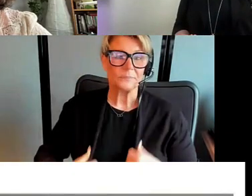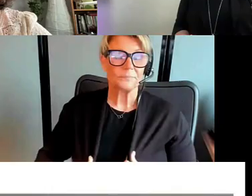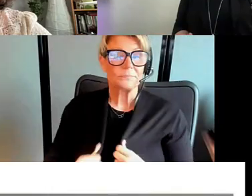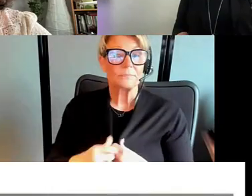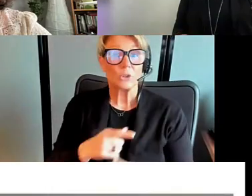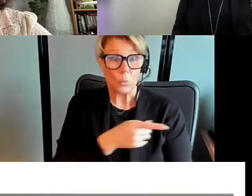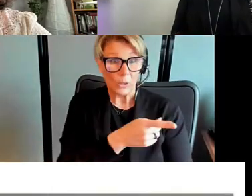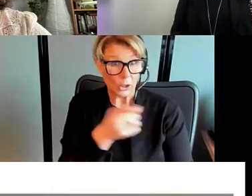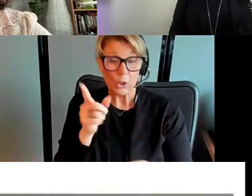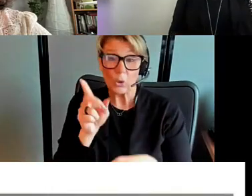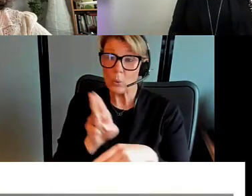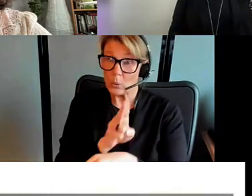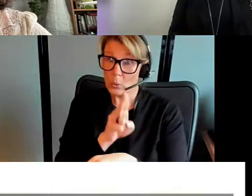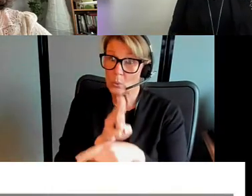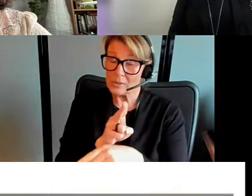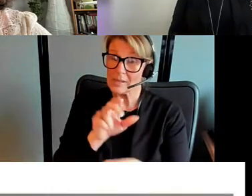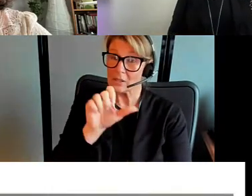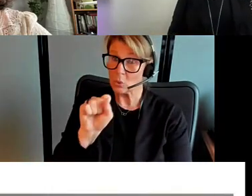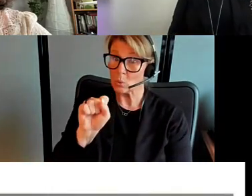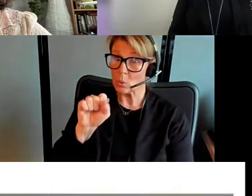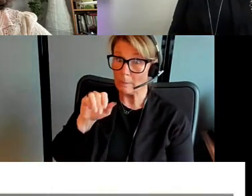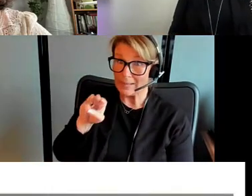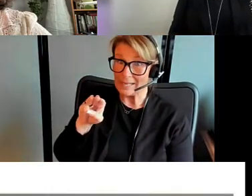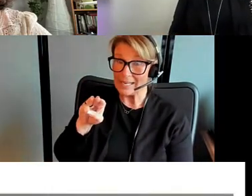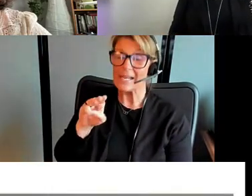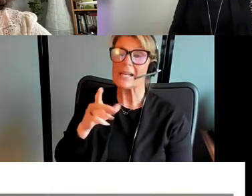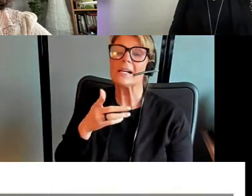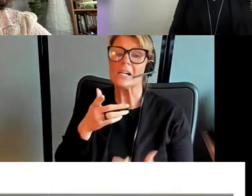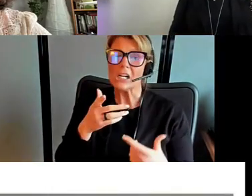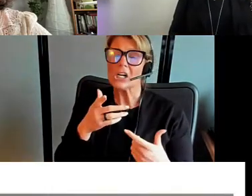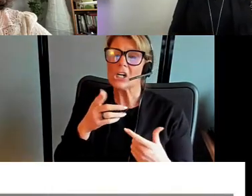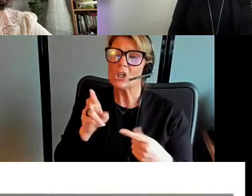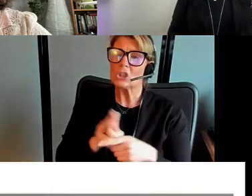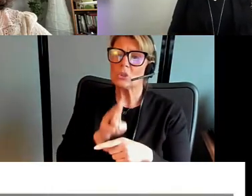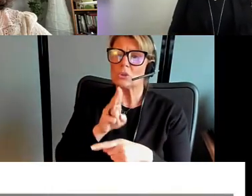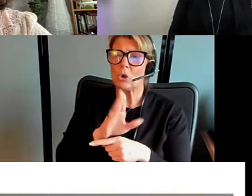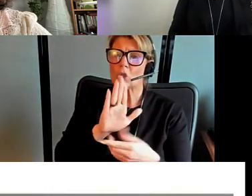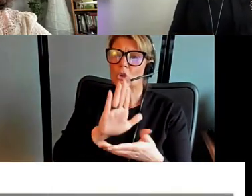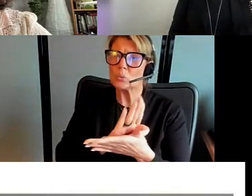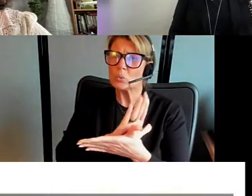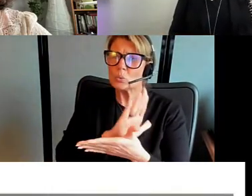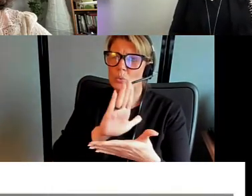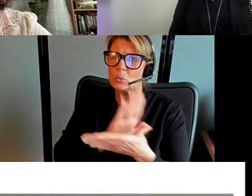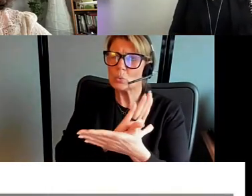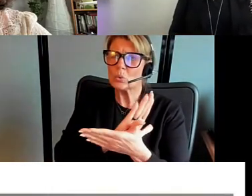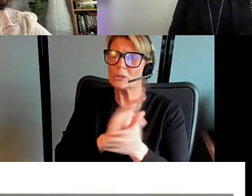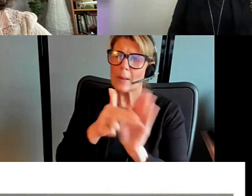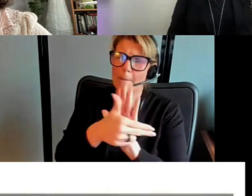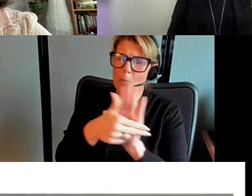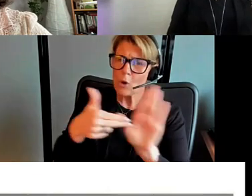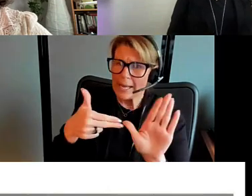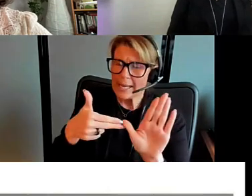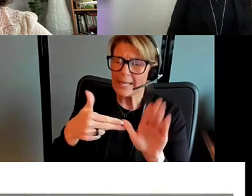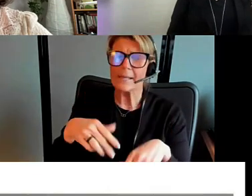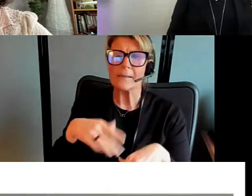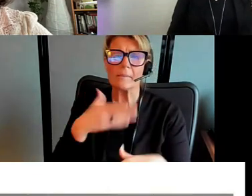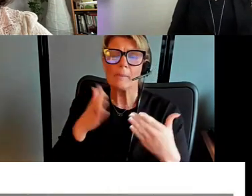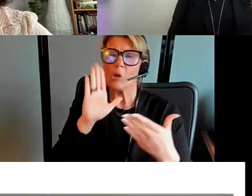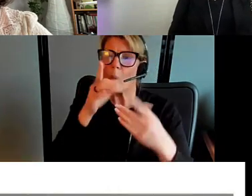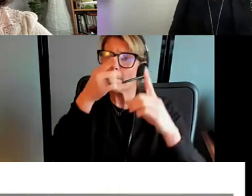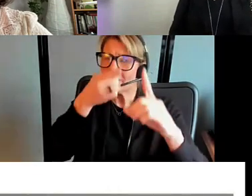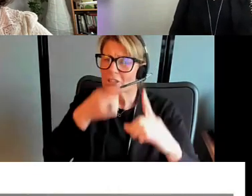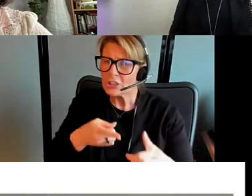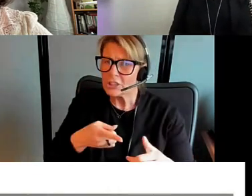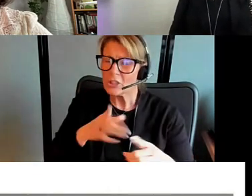using social media, it's always good to use, your school's brand, your values, your mission. Like ours is learning,